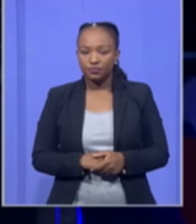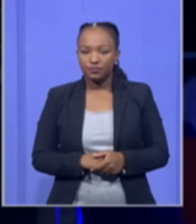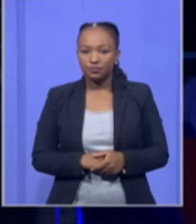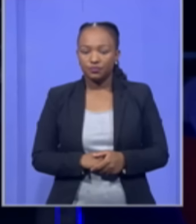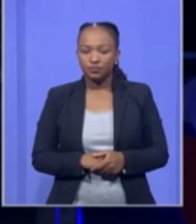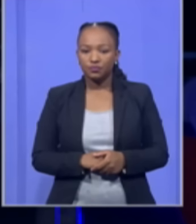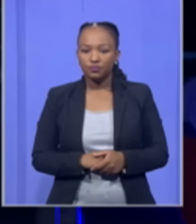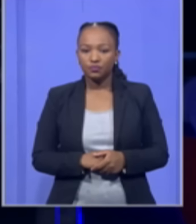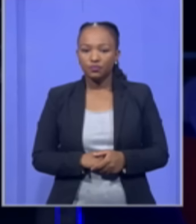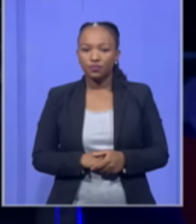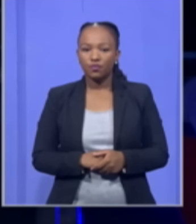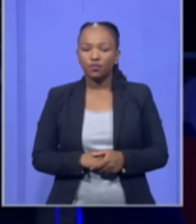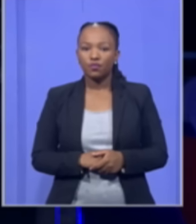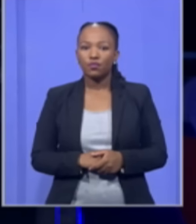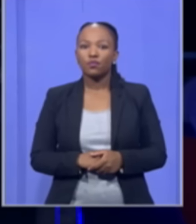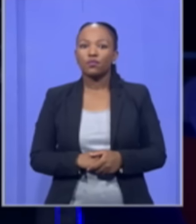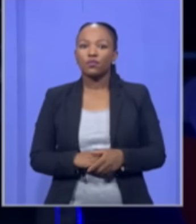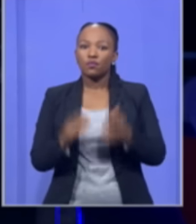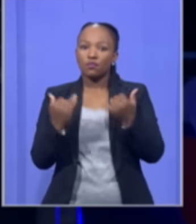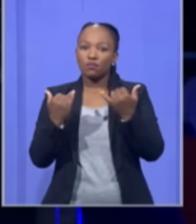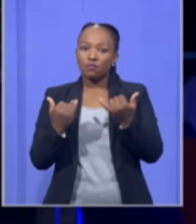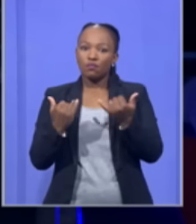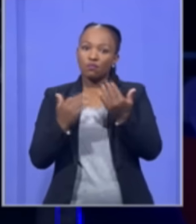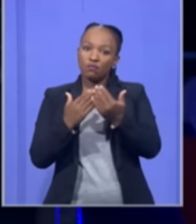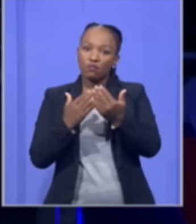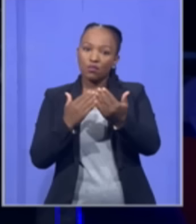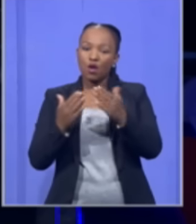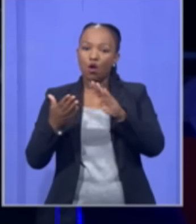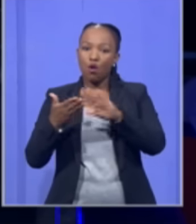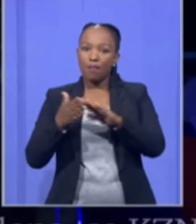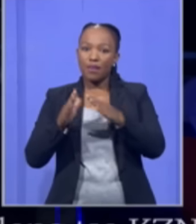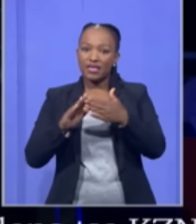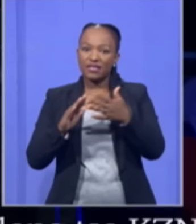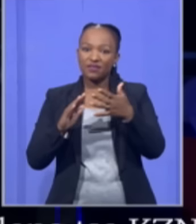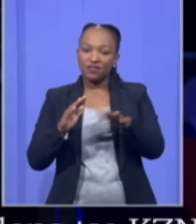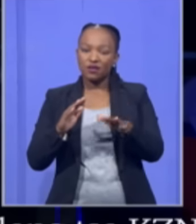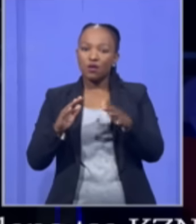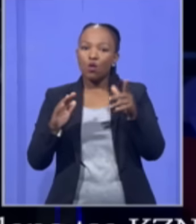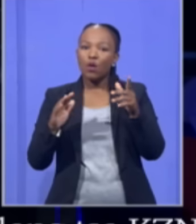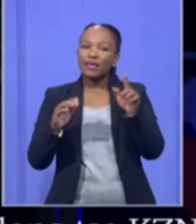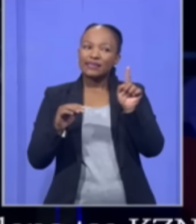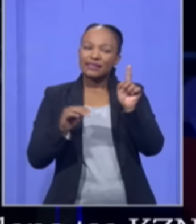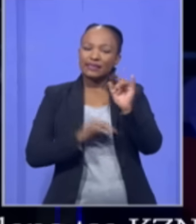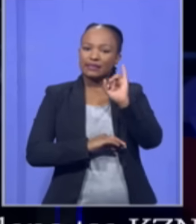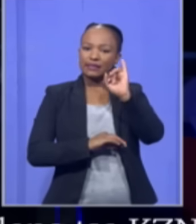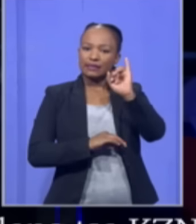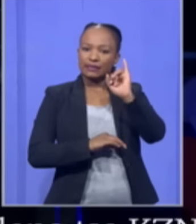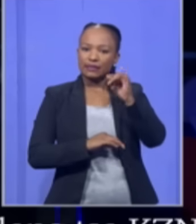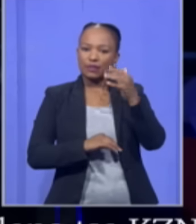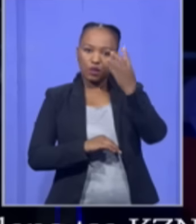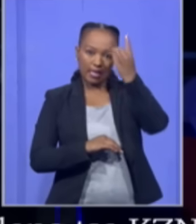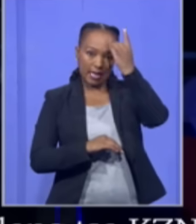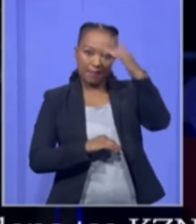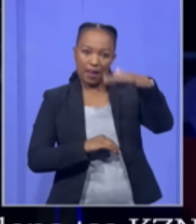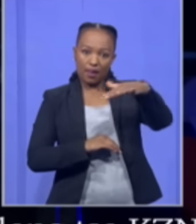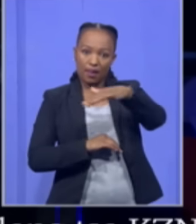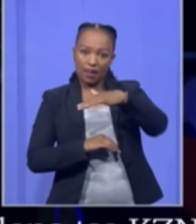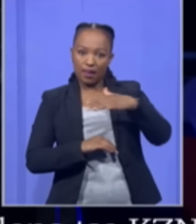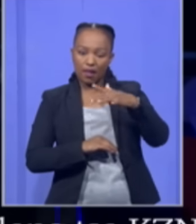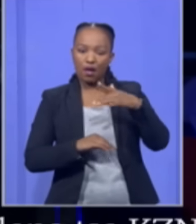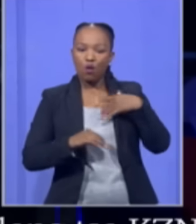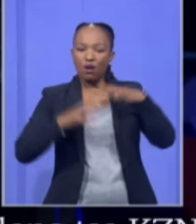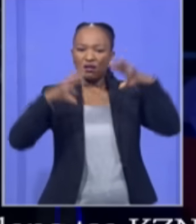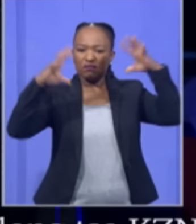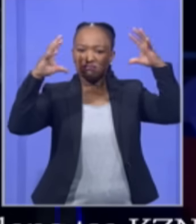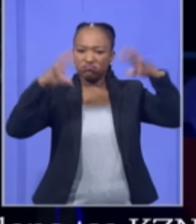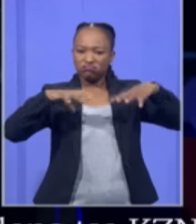Ho kentswe tshebetso melao le dipehelo tse thibelang baahi ba phunyuleng dipuleng tse matla le ho ritsa ha seretse ka borwa ba Durban ho boela ba